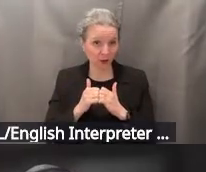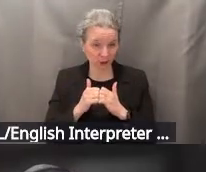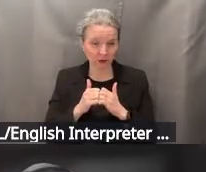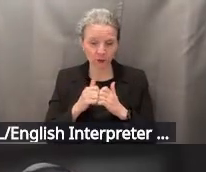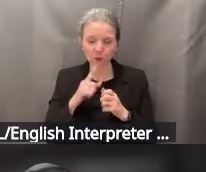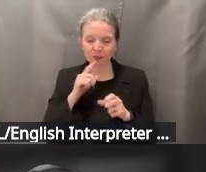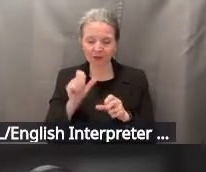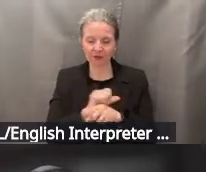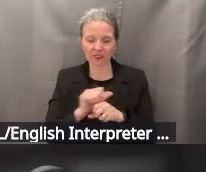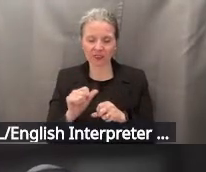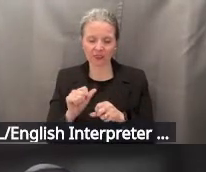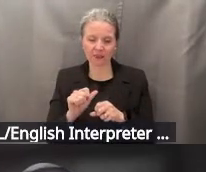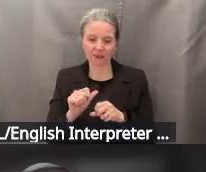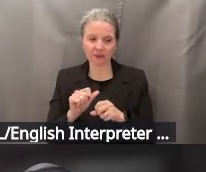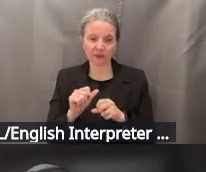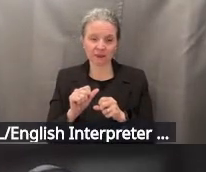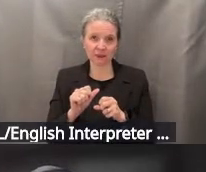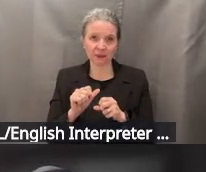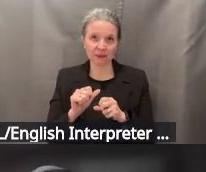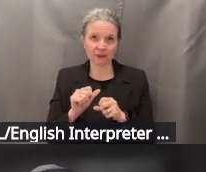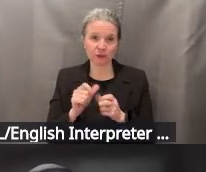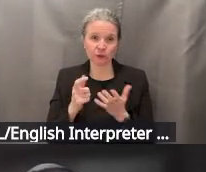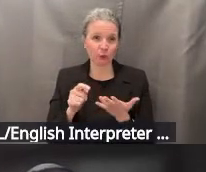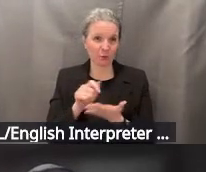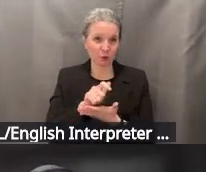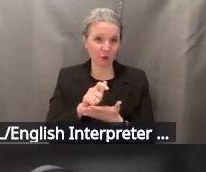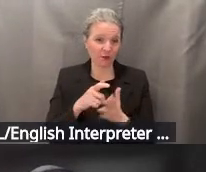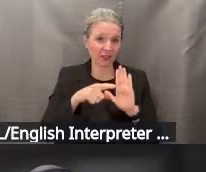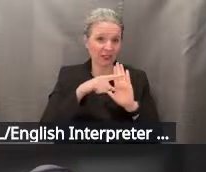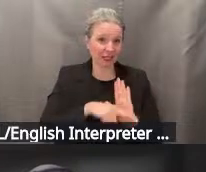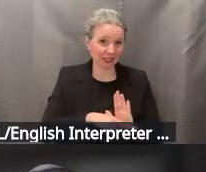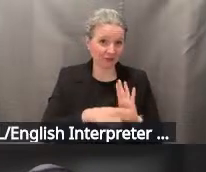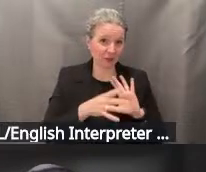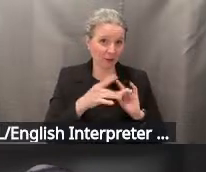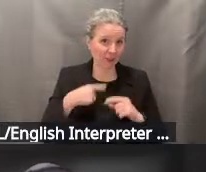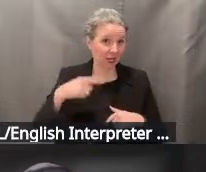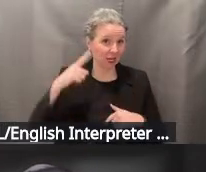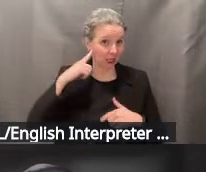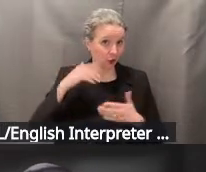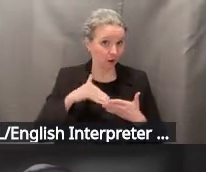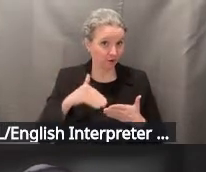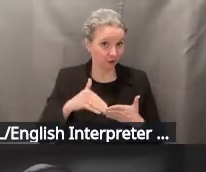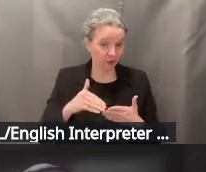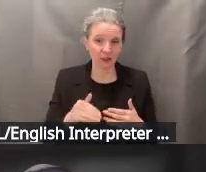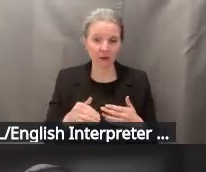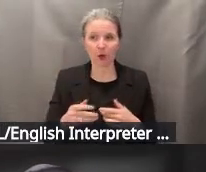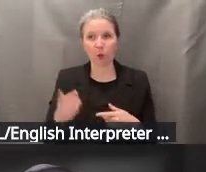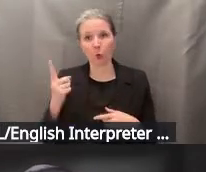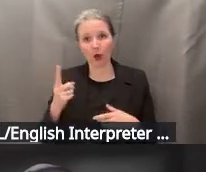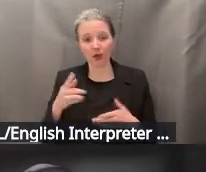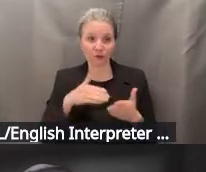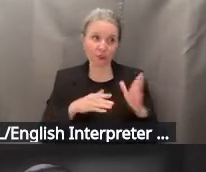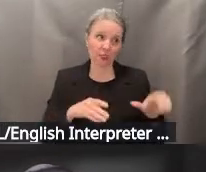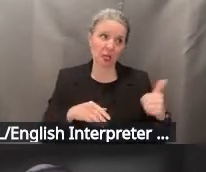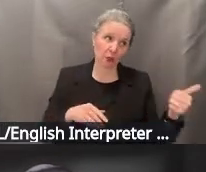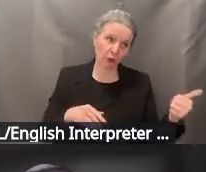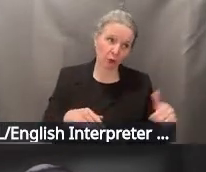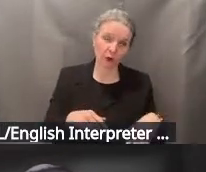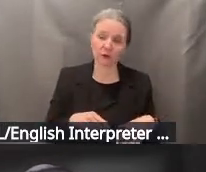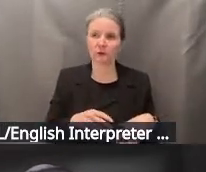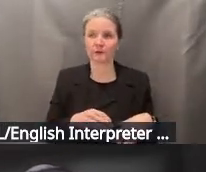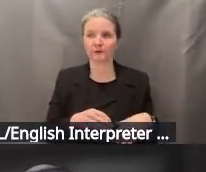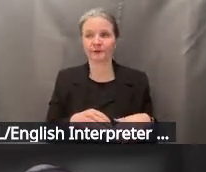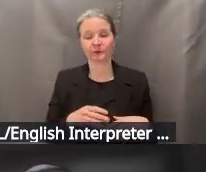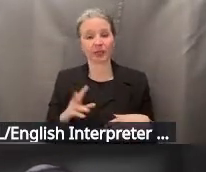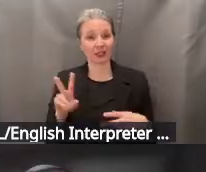definitely take away a lot of the negative comments that I hear about of one versus the other.